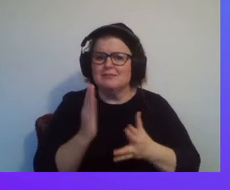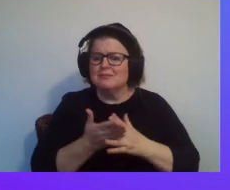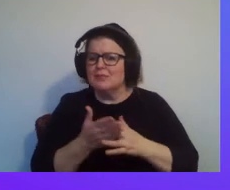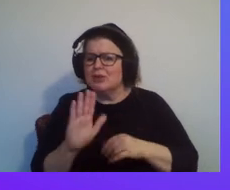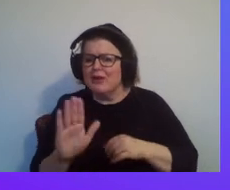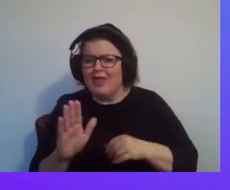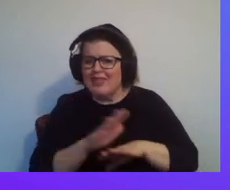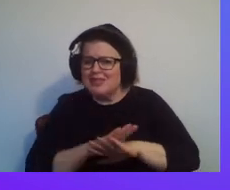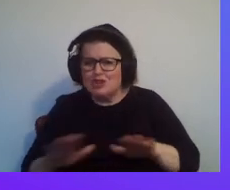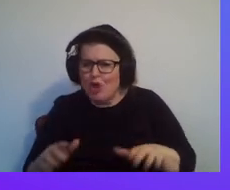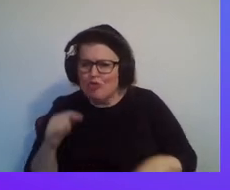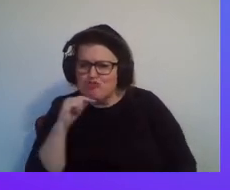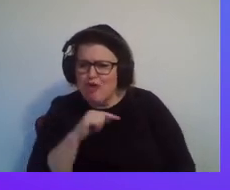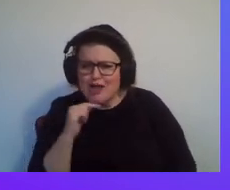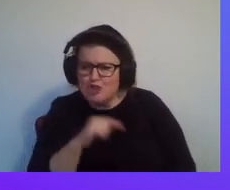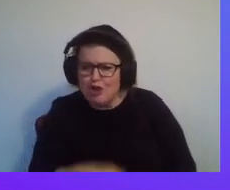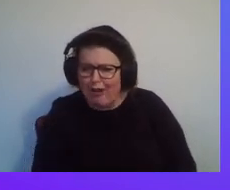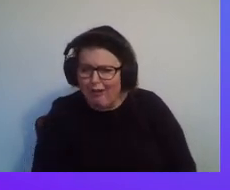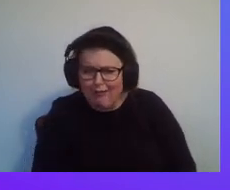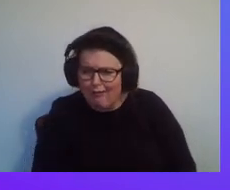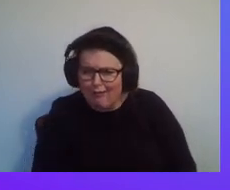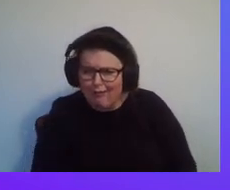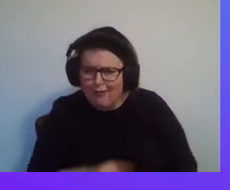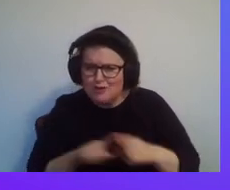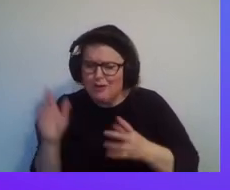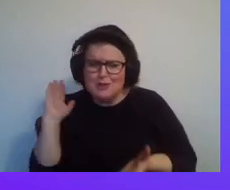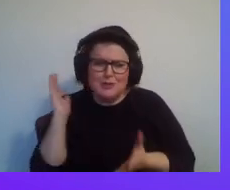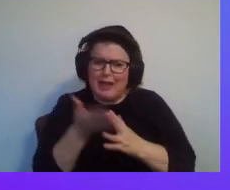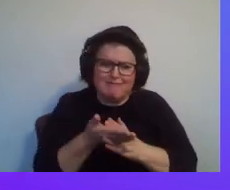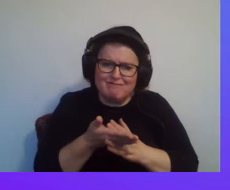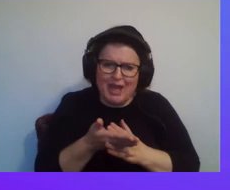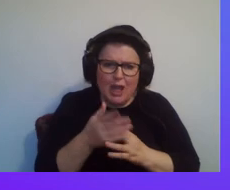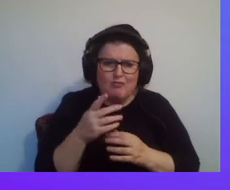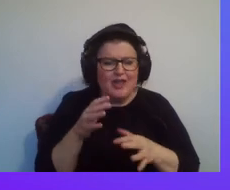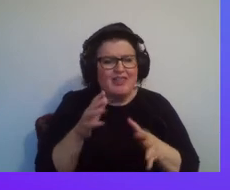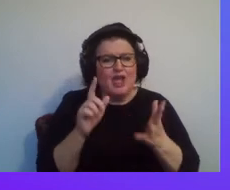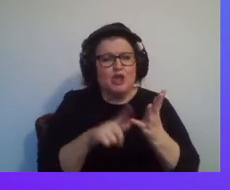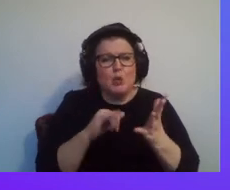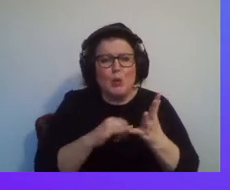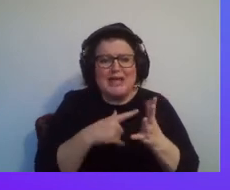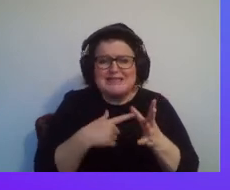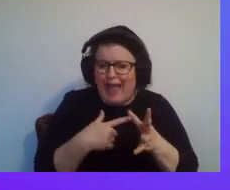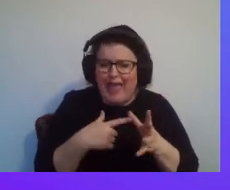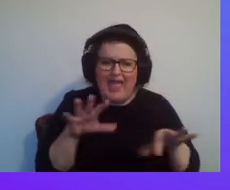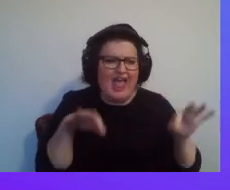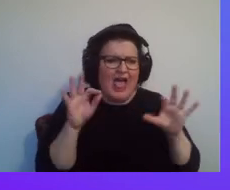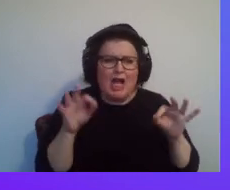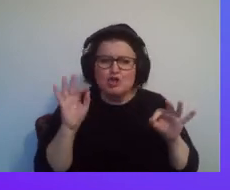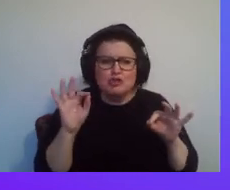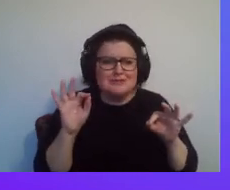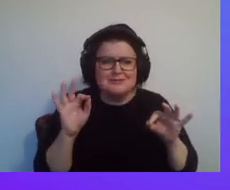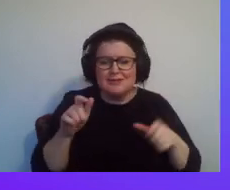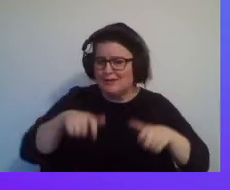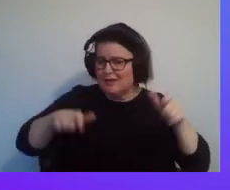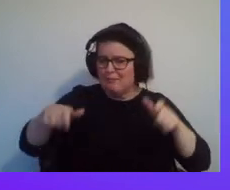in the American elections. These are people who don't believe and don't trust in the government themselves. And what they want to do is to say to everybody,